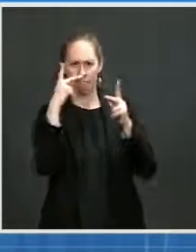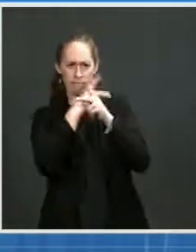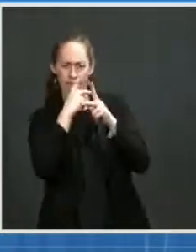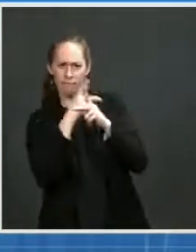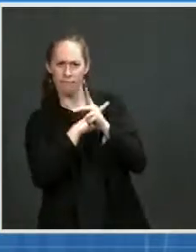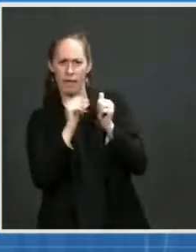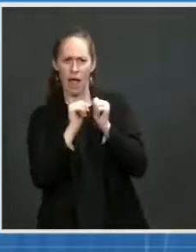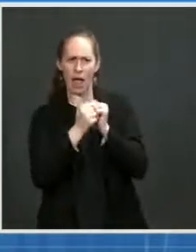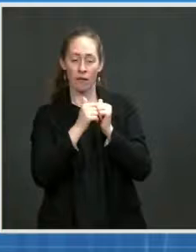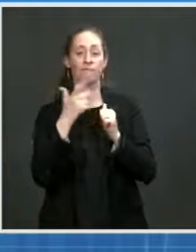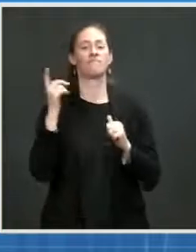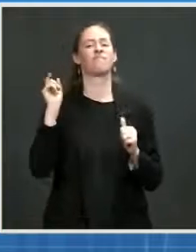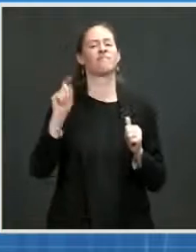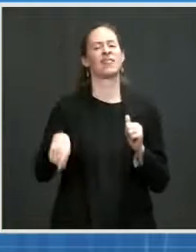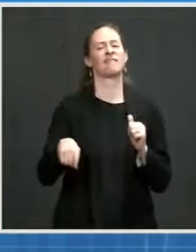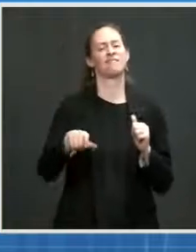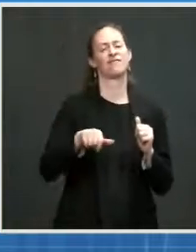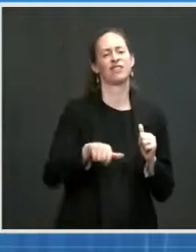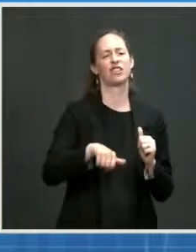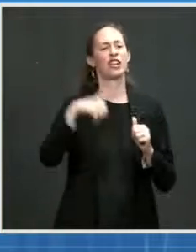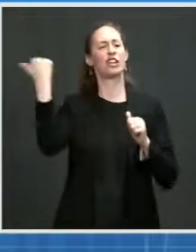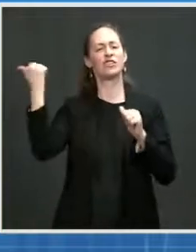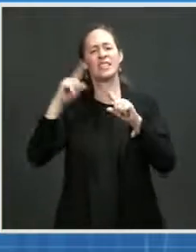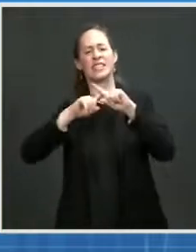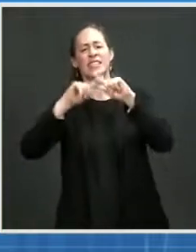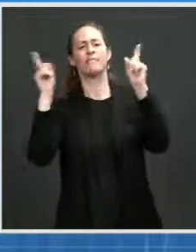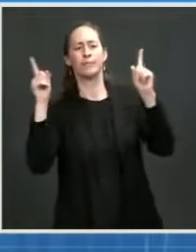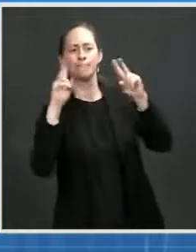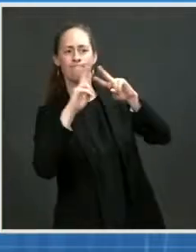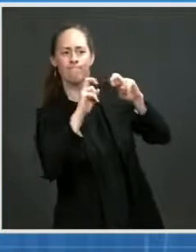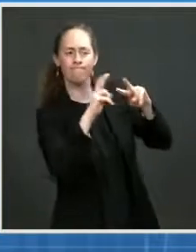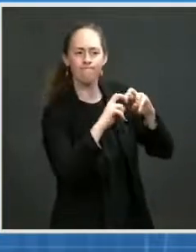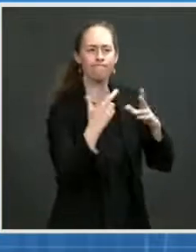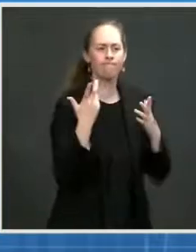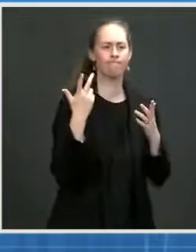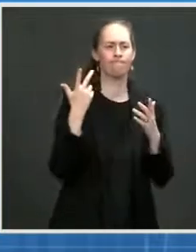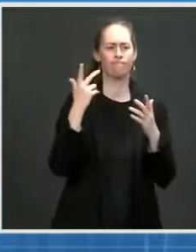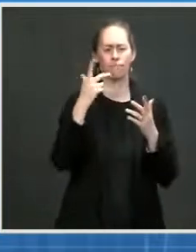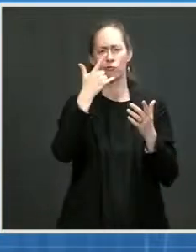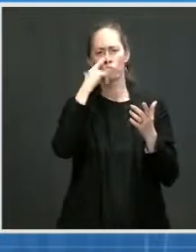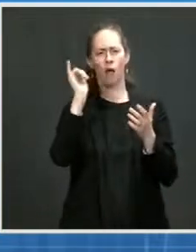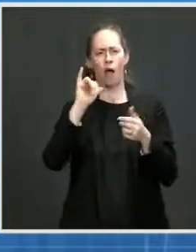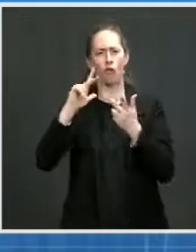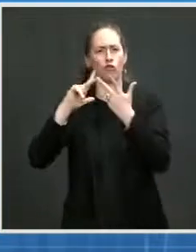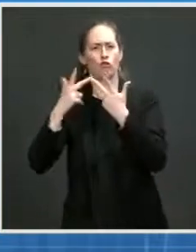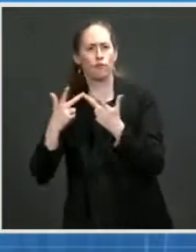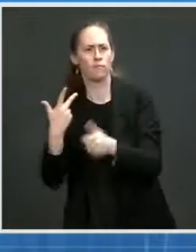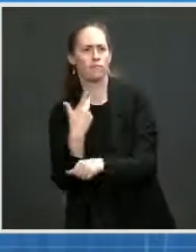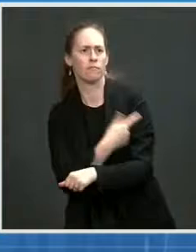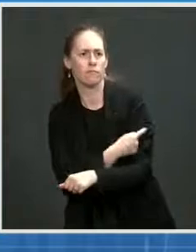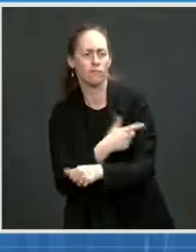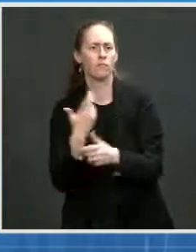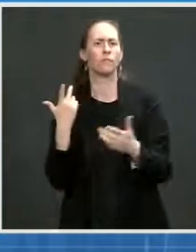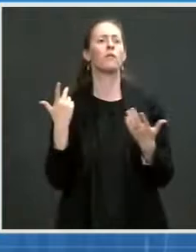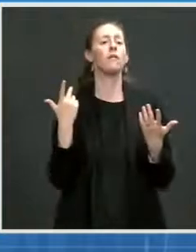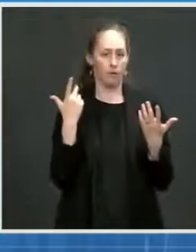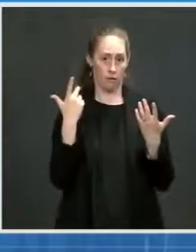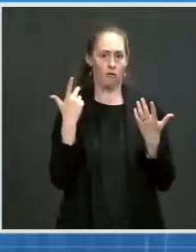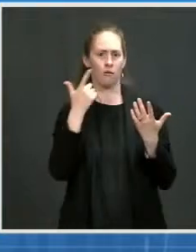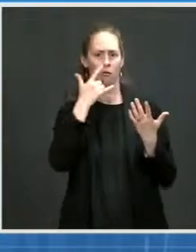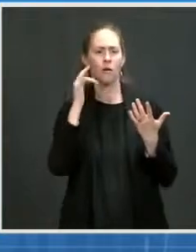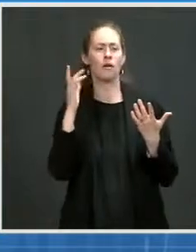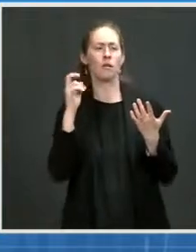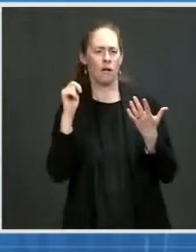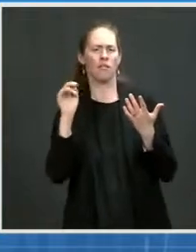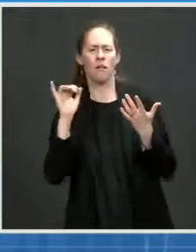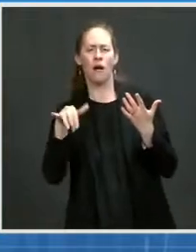now looking at what the effect of the booster dose would be. Namely, how high would it bring it up? At what